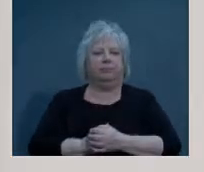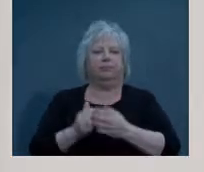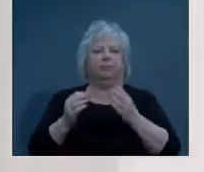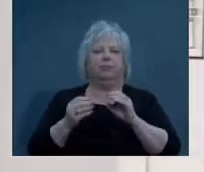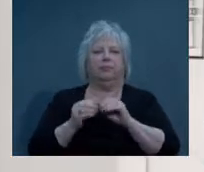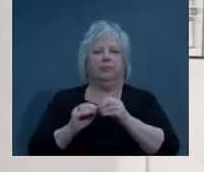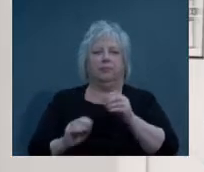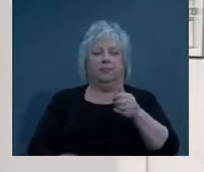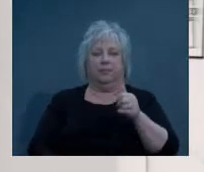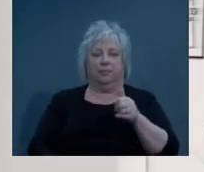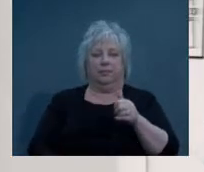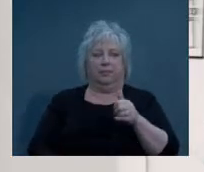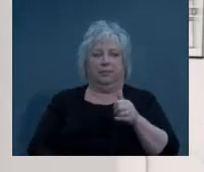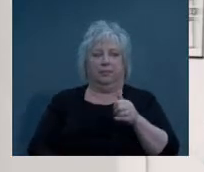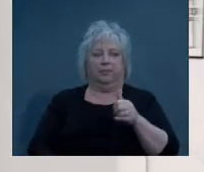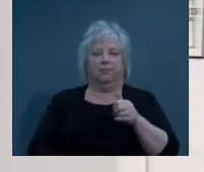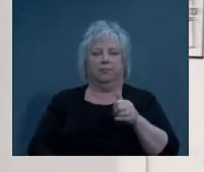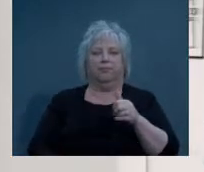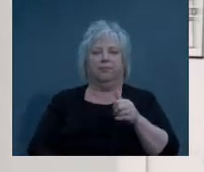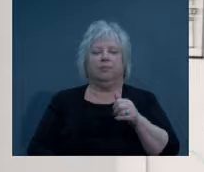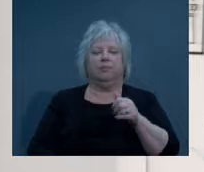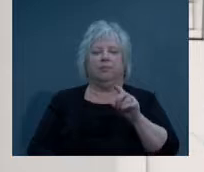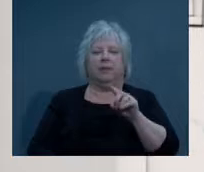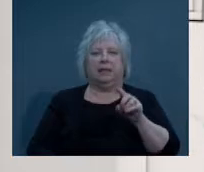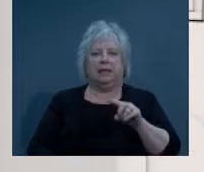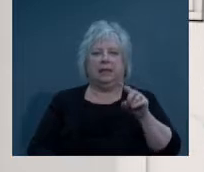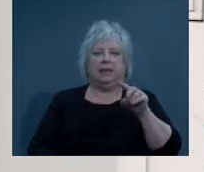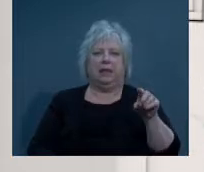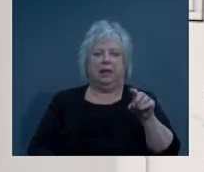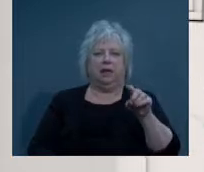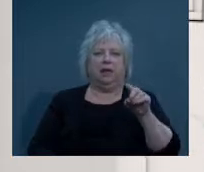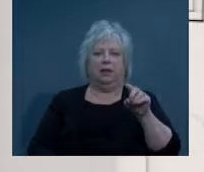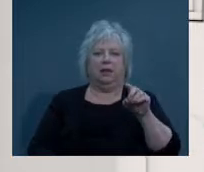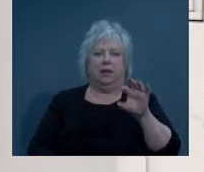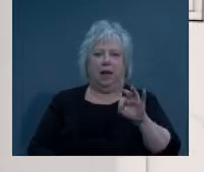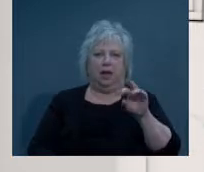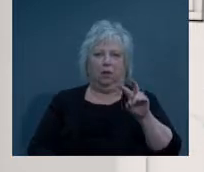Item 10, file